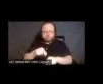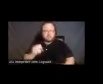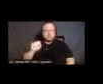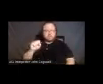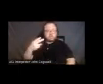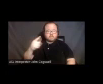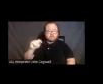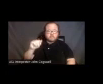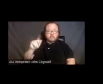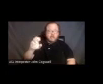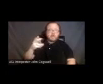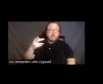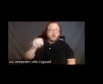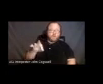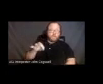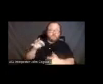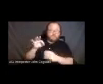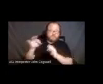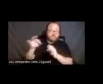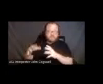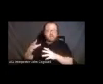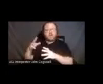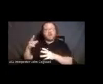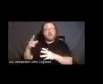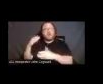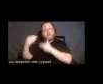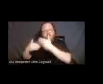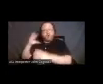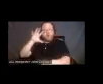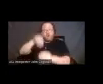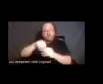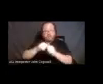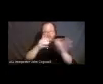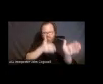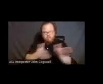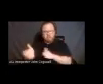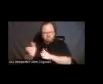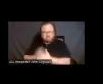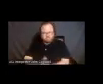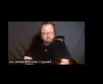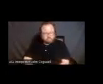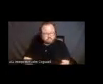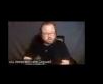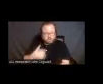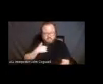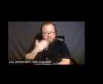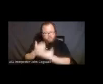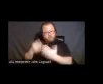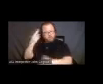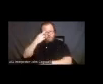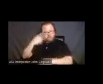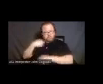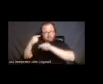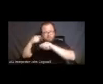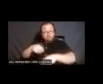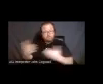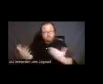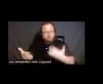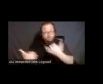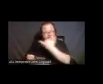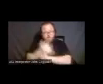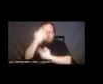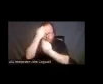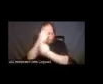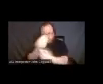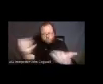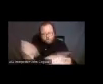or the community participation process, is a part of that planning. Part of me coming here today is to be able to not only inform you, but